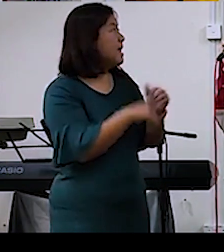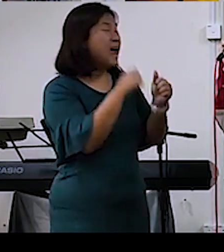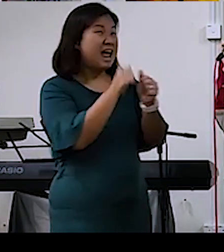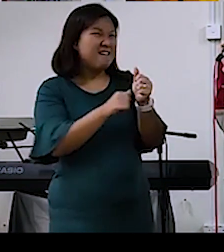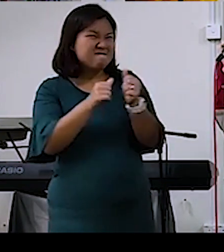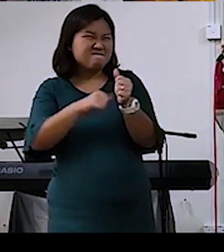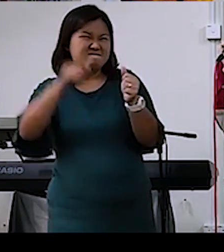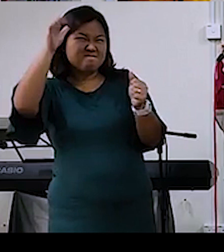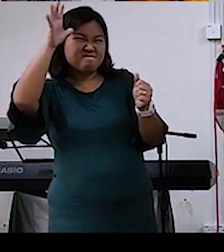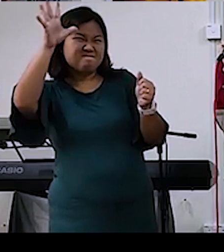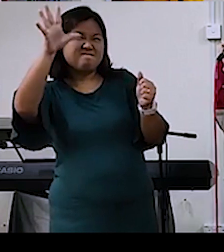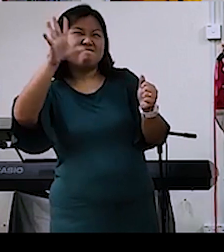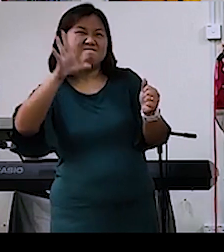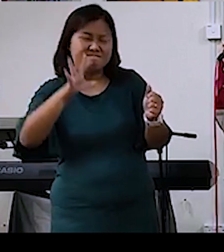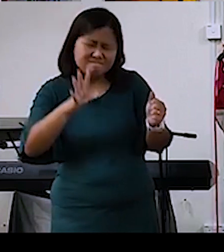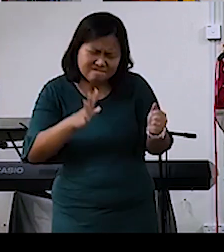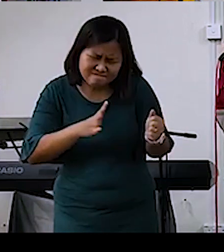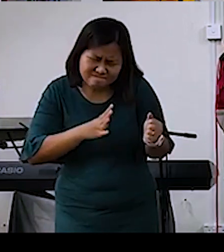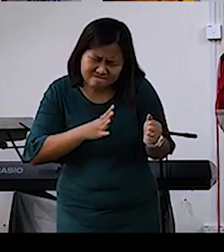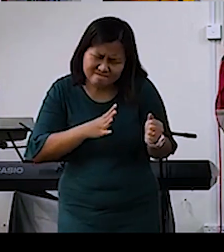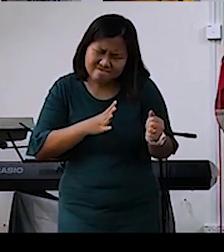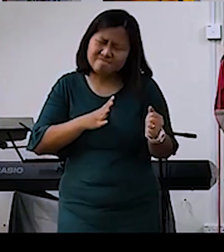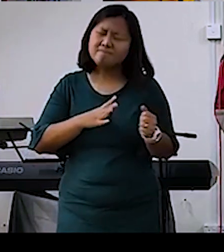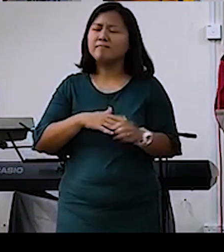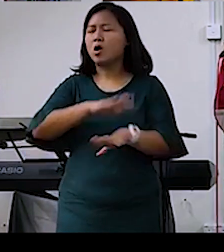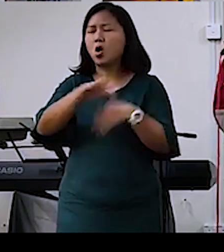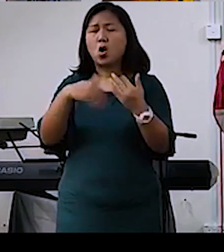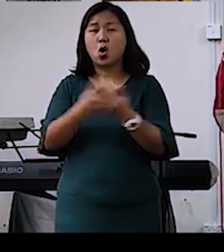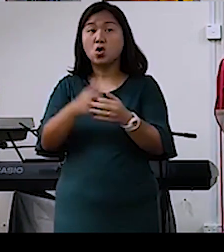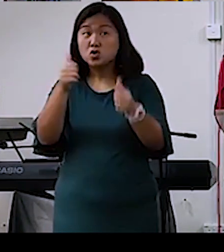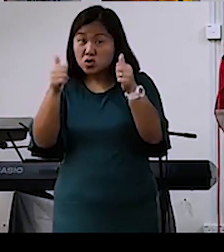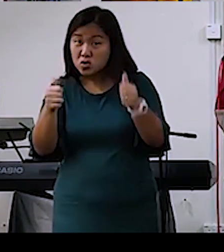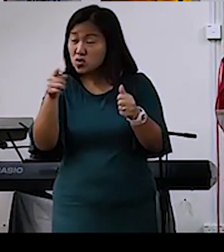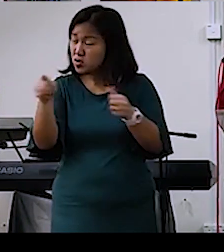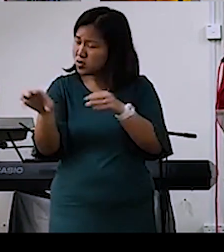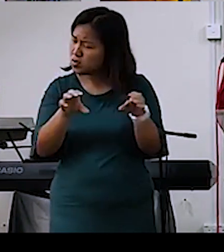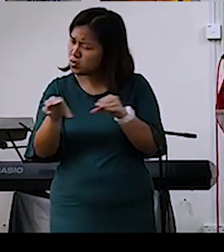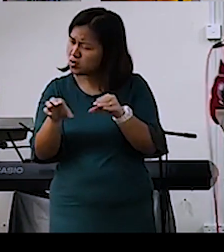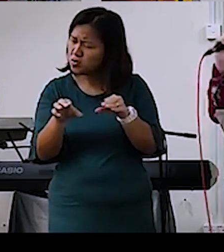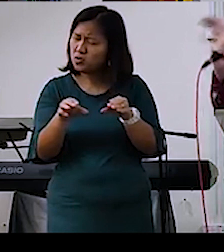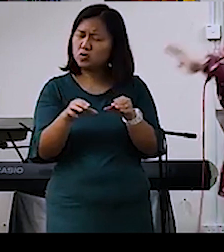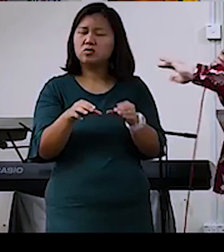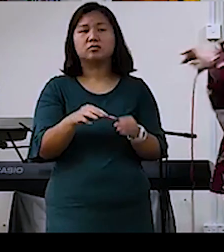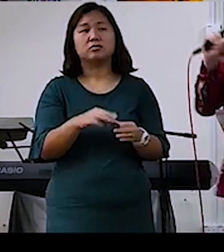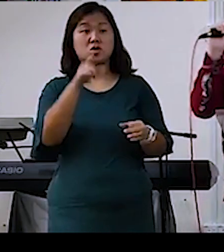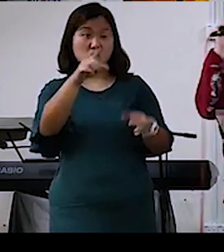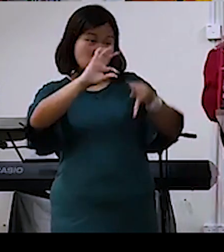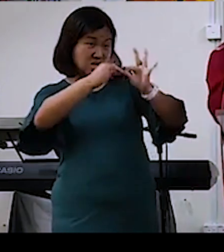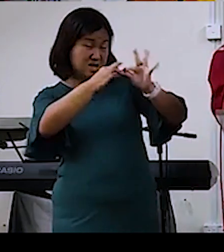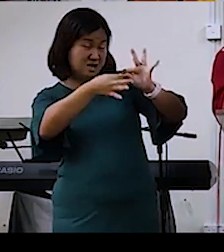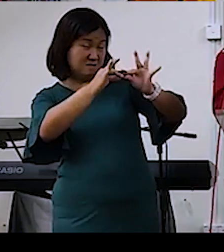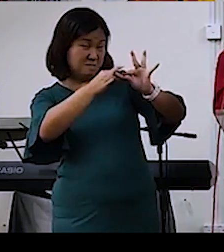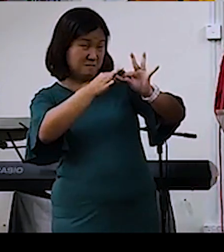every man's conscience in the sight of God. So all the good that we do, you fetch people, Josephine, you interpret, Deacon